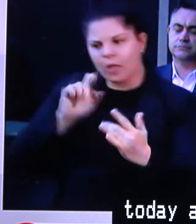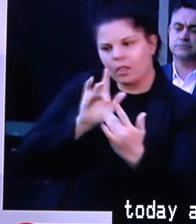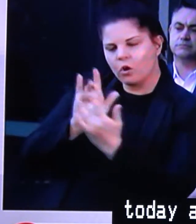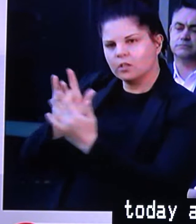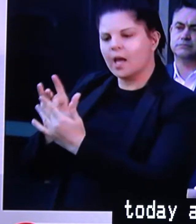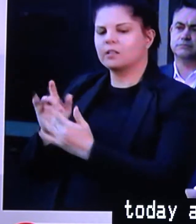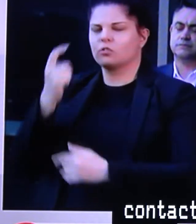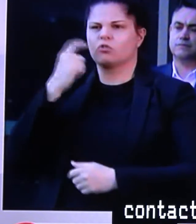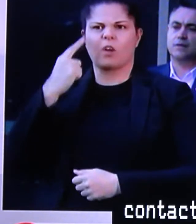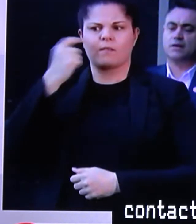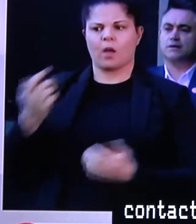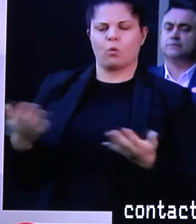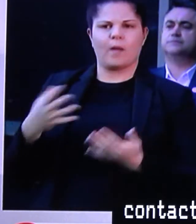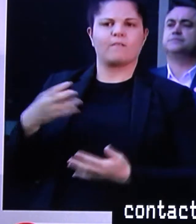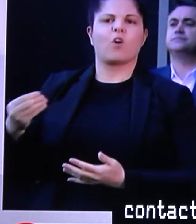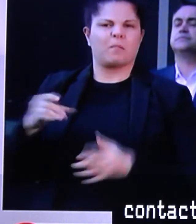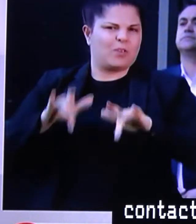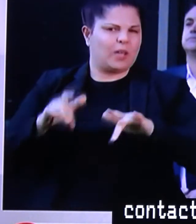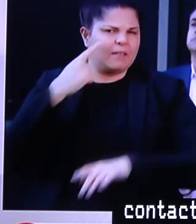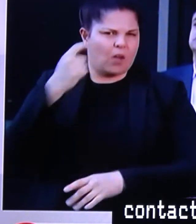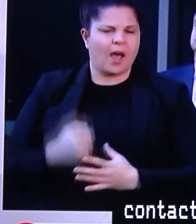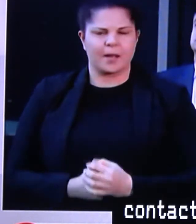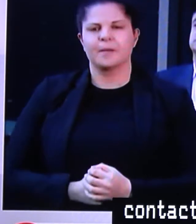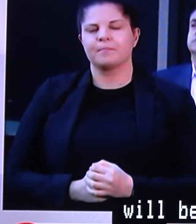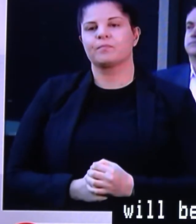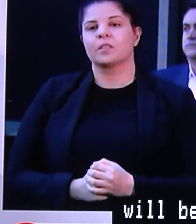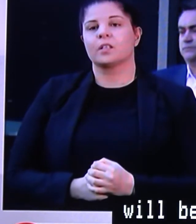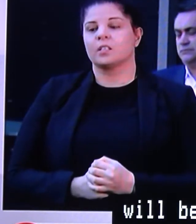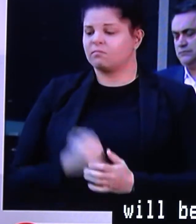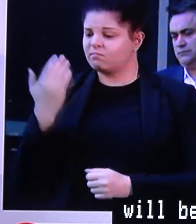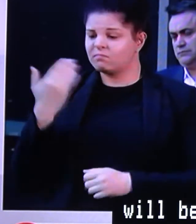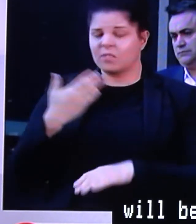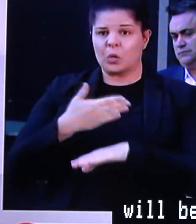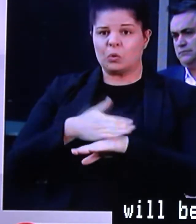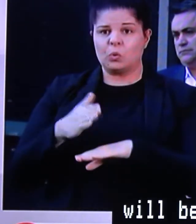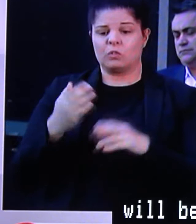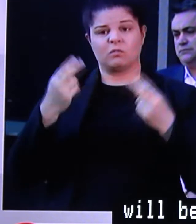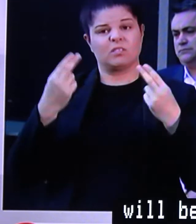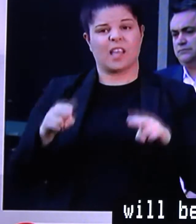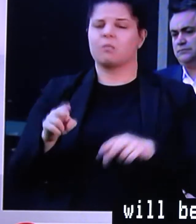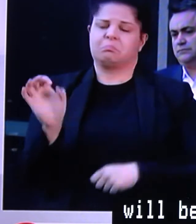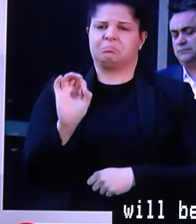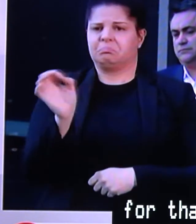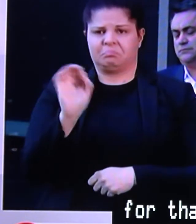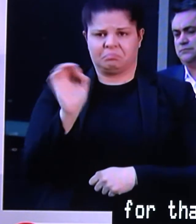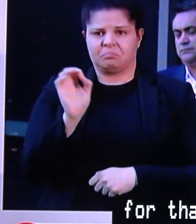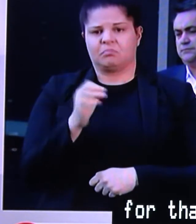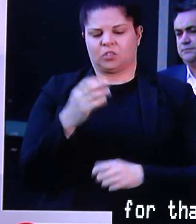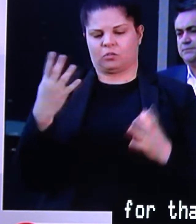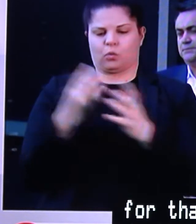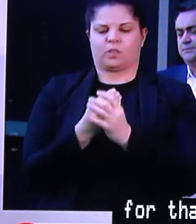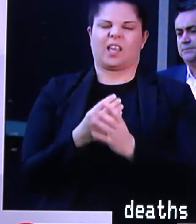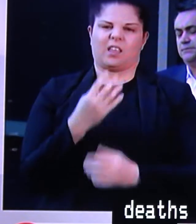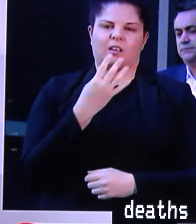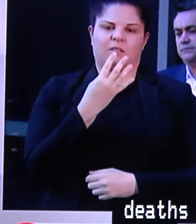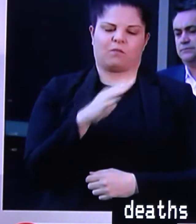source for that case. There's been no new deaths in the reporting period, and that remains at 44 overall. In